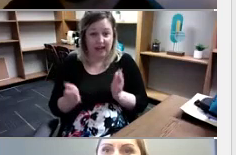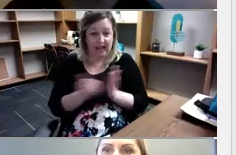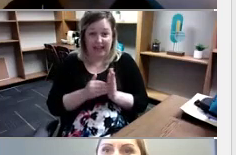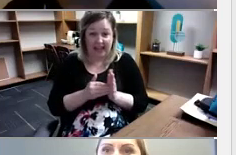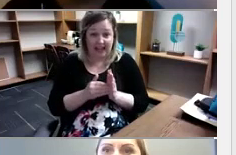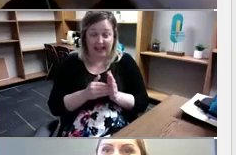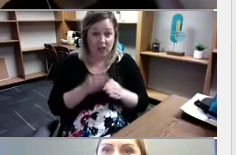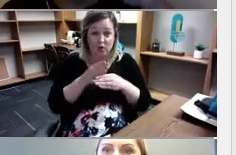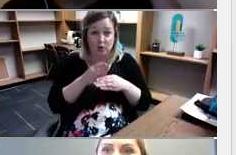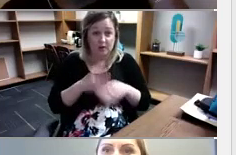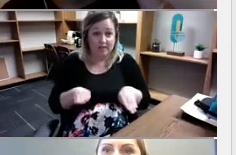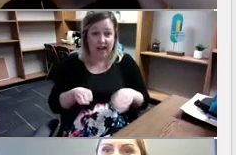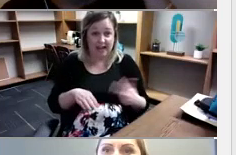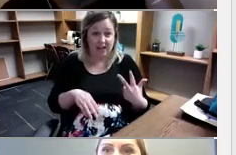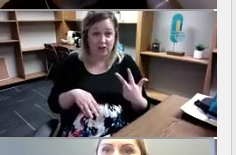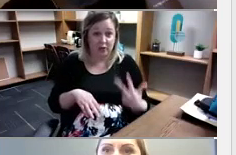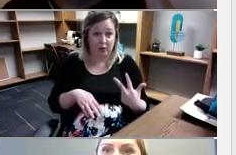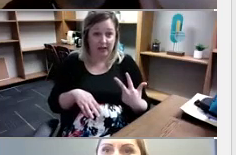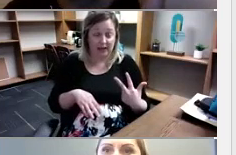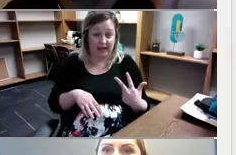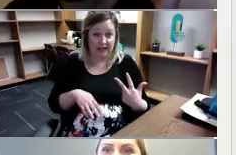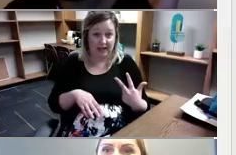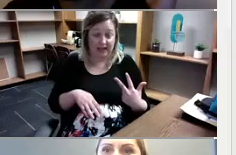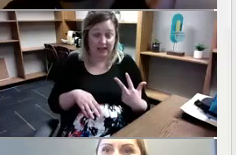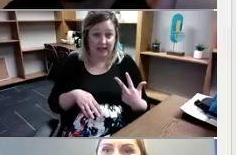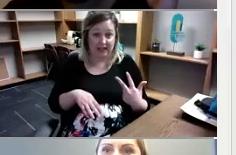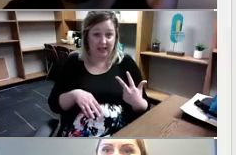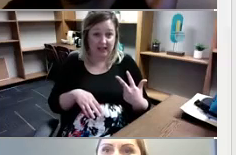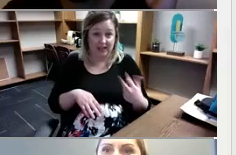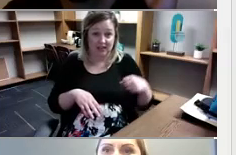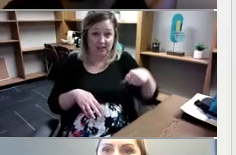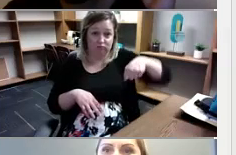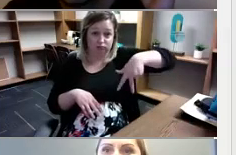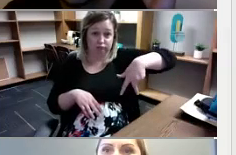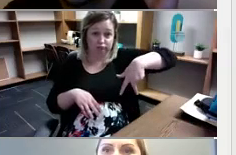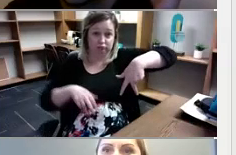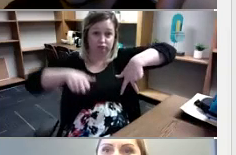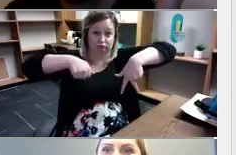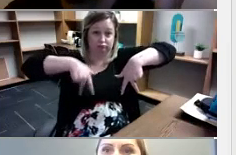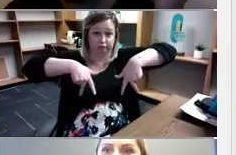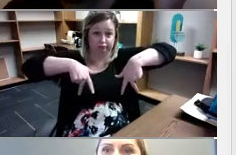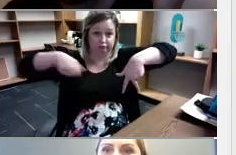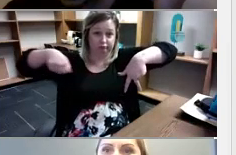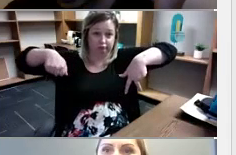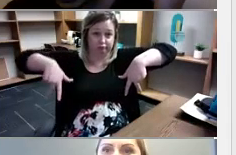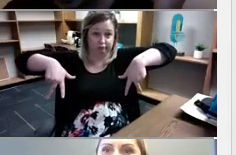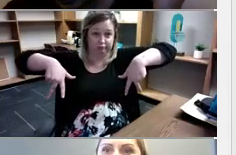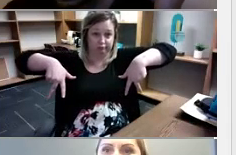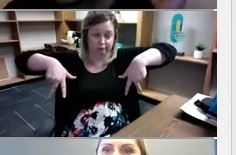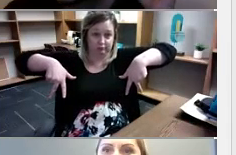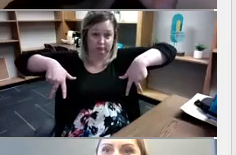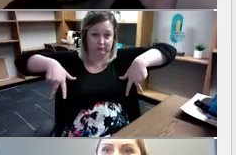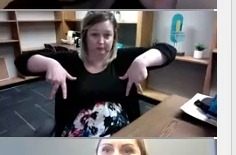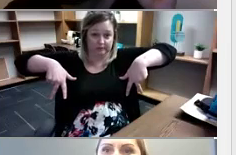3 subhalves, that is n by 16, n by 16, and n by 16. So, right? So here we have our